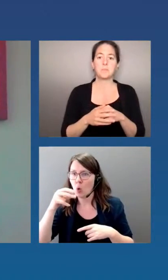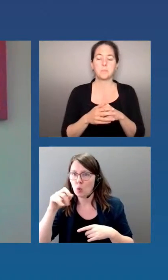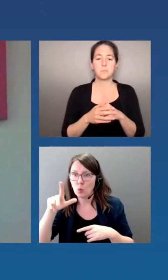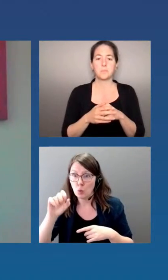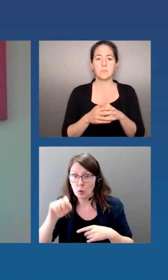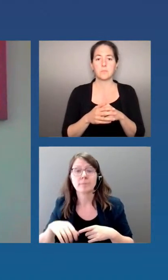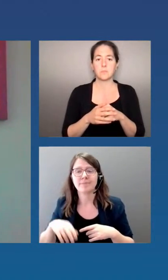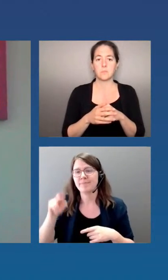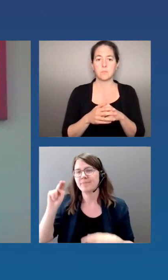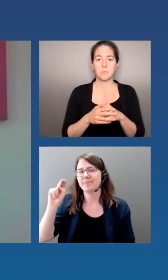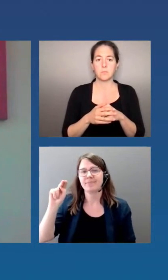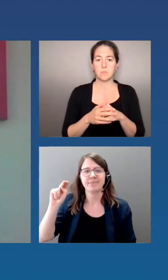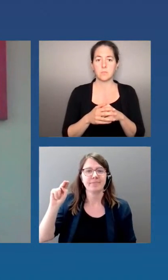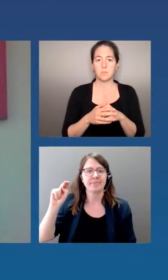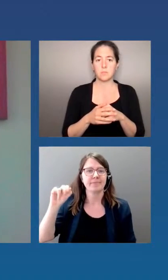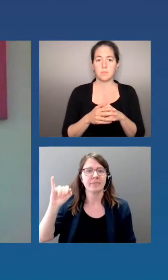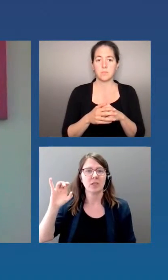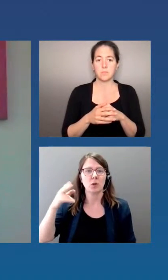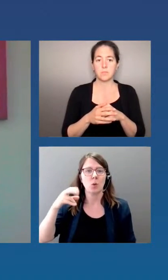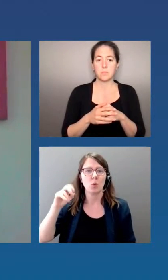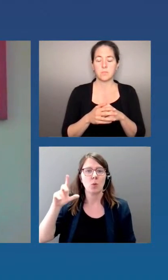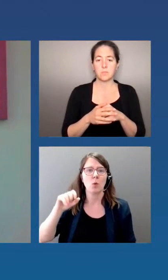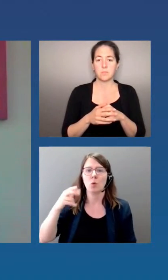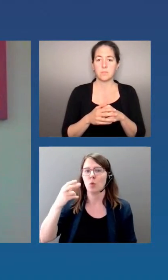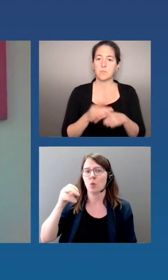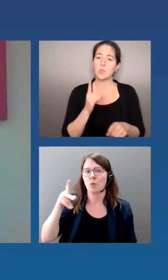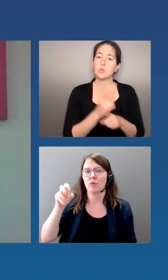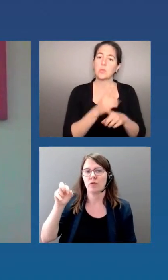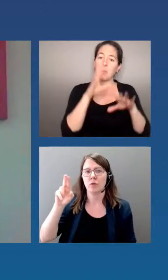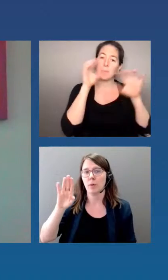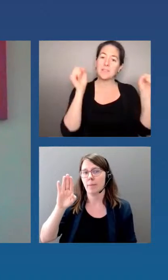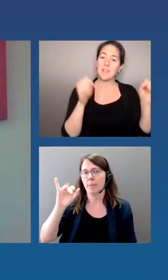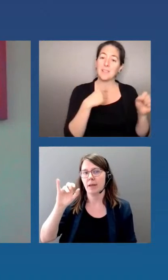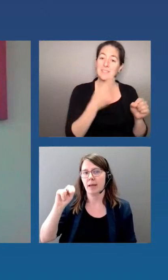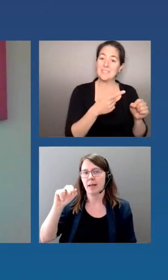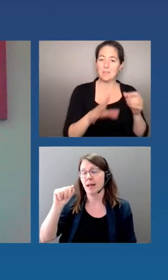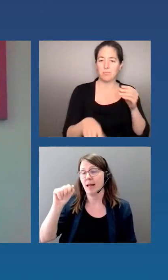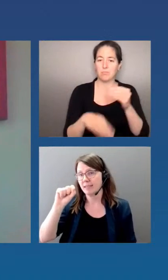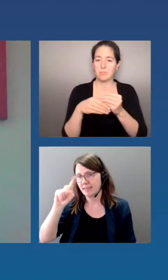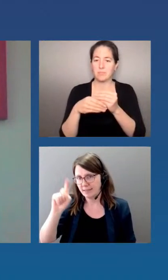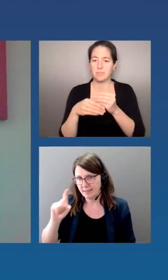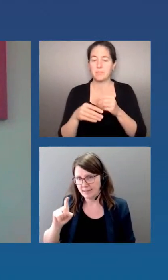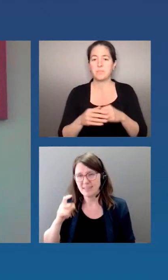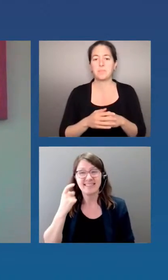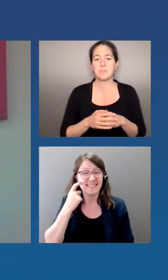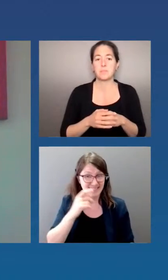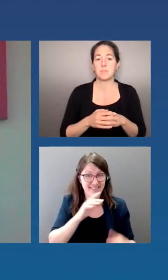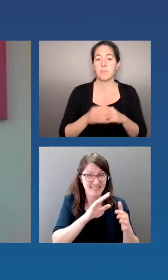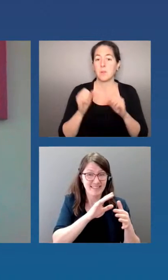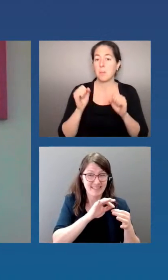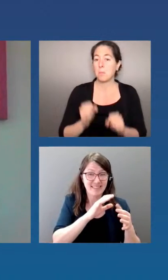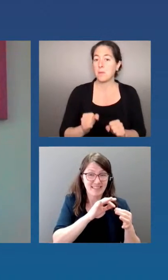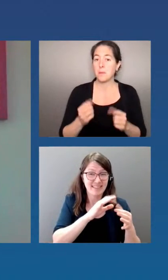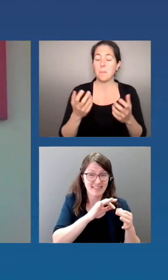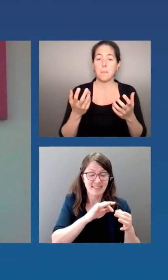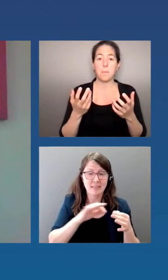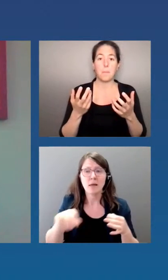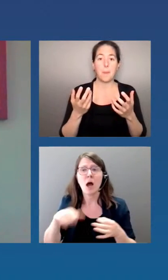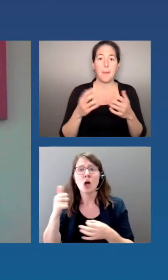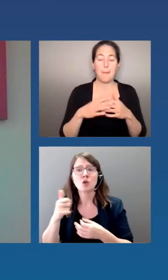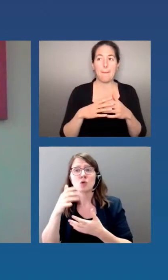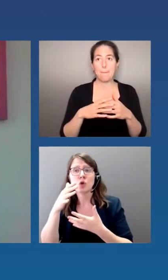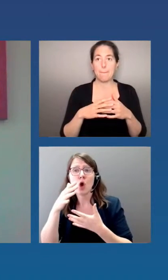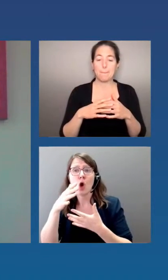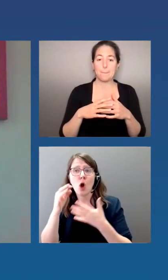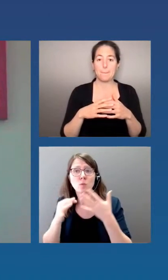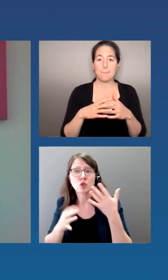there are a number of different options. For example, looking at opportunities to expand and looking at new items